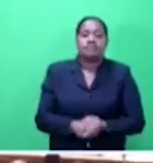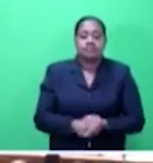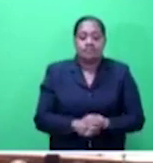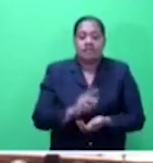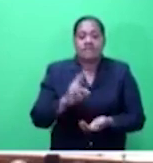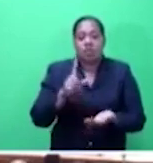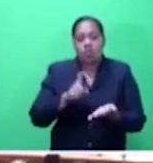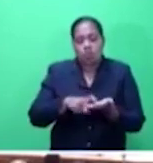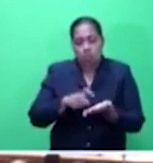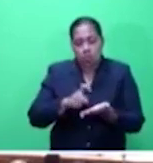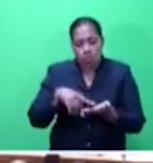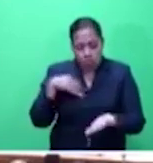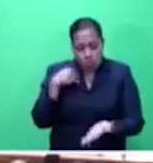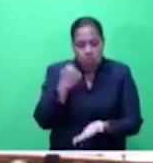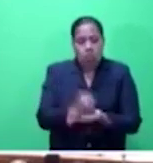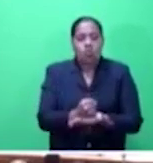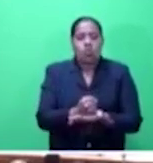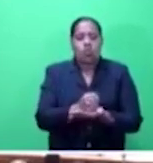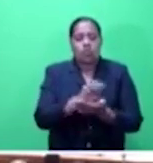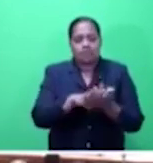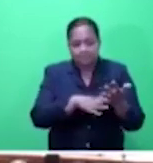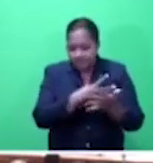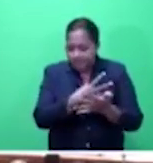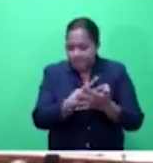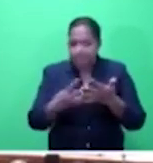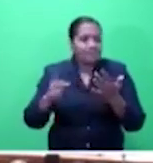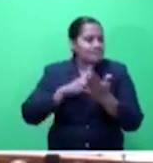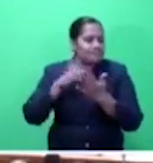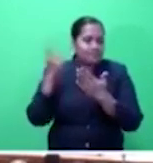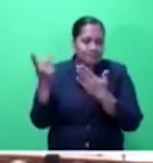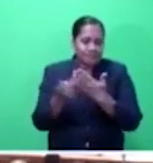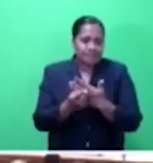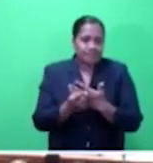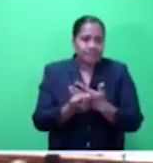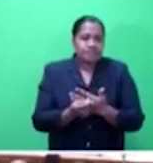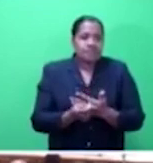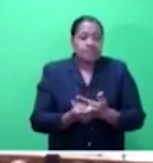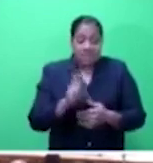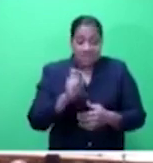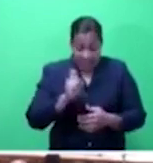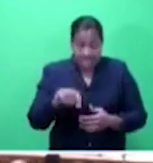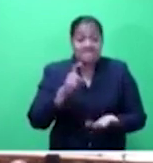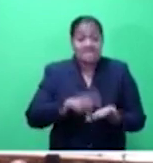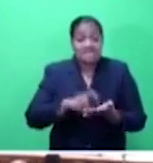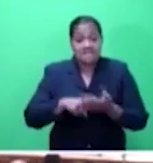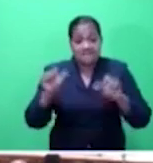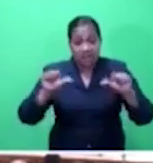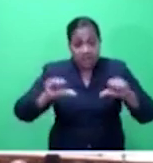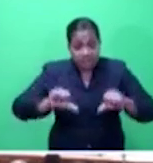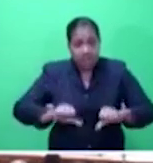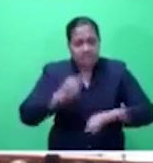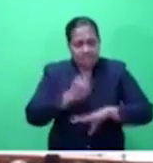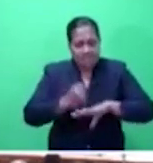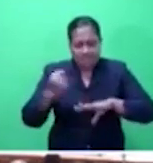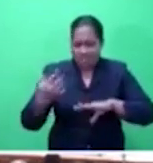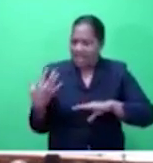Under this scheme, if any of these businesses with an outstanding guaranteed loan fail, the government has more resources to